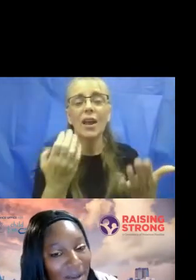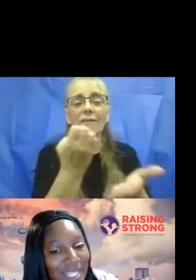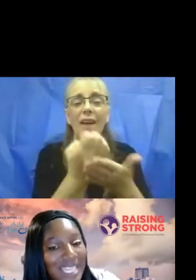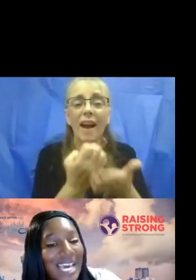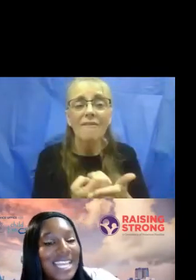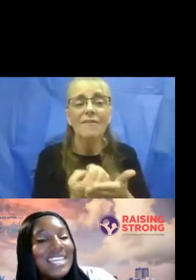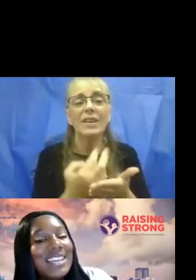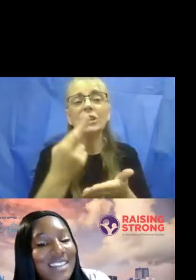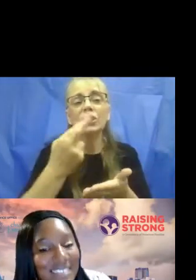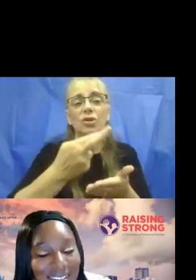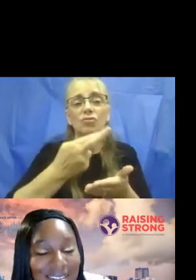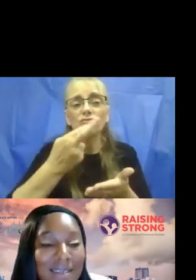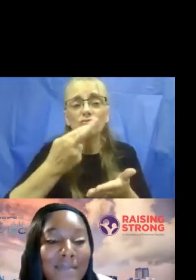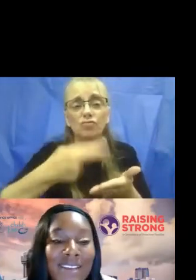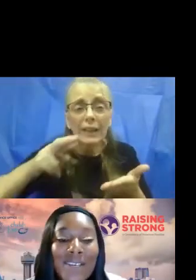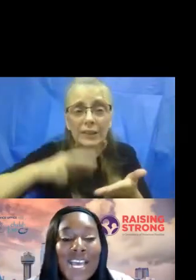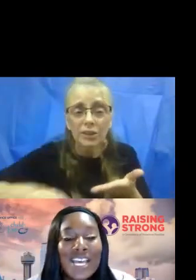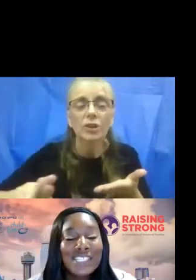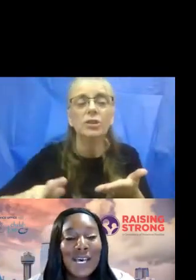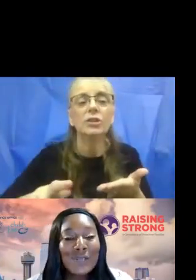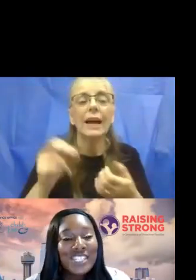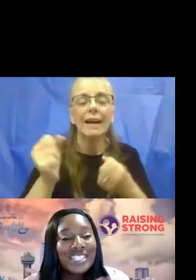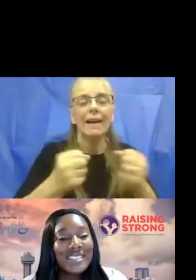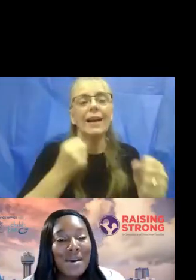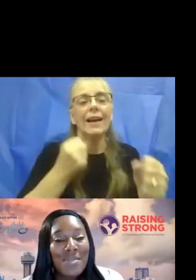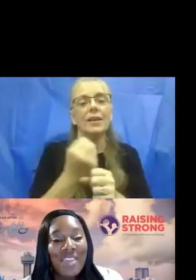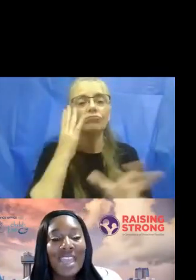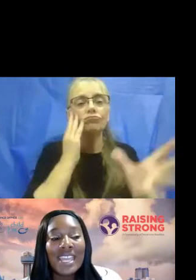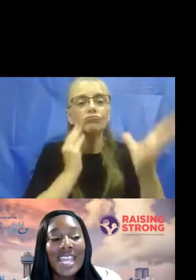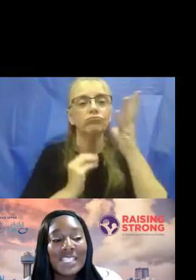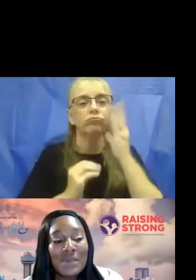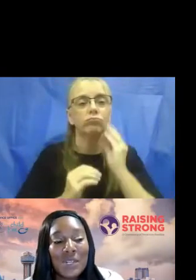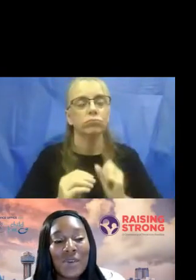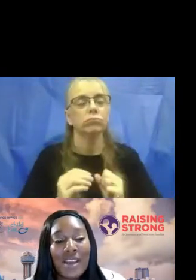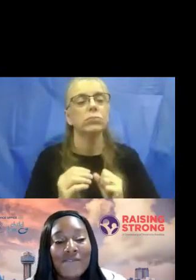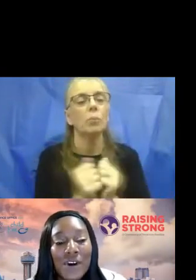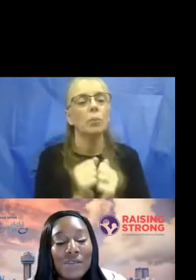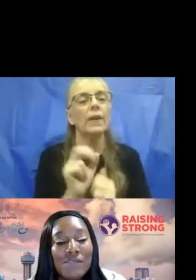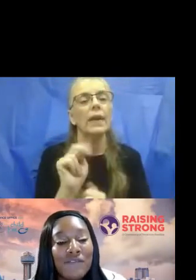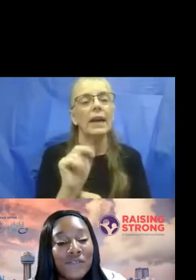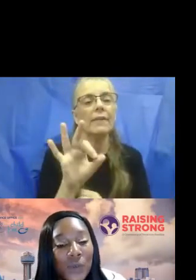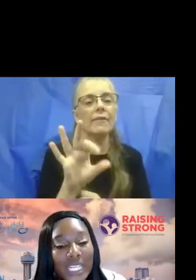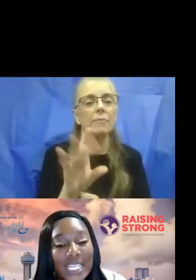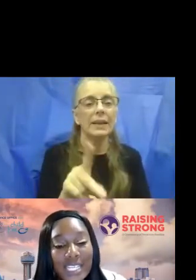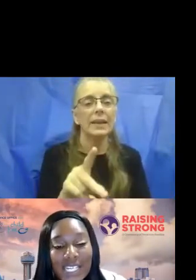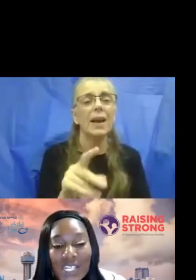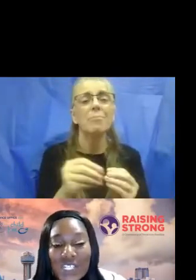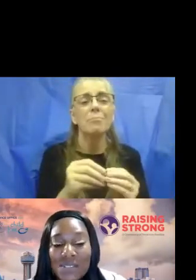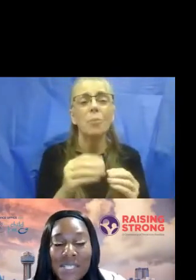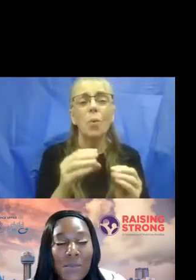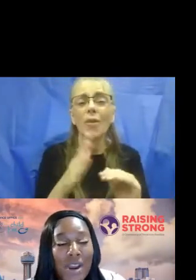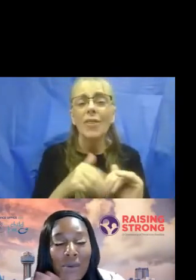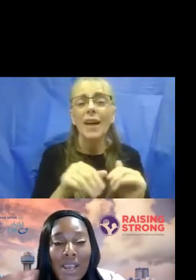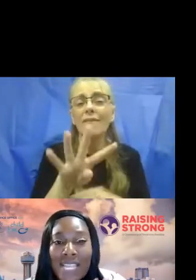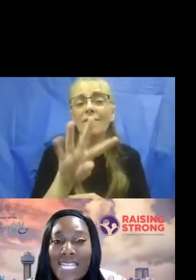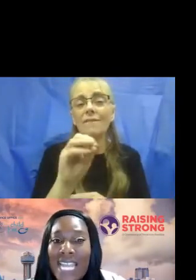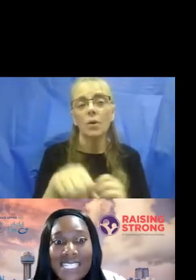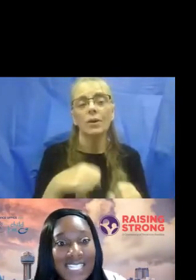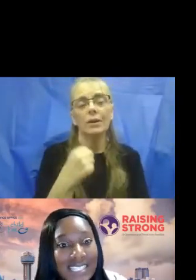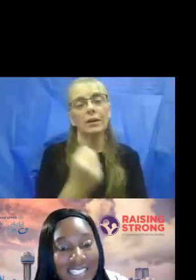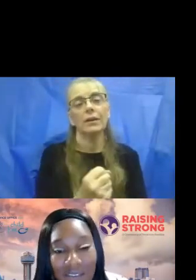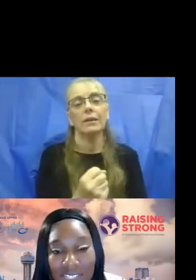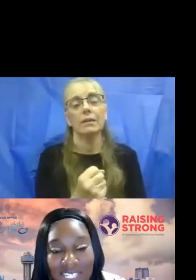their belt, and a lot of years under their belt. So just know that it has been around for over 40 years, somewhere around